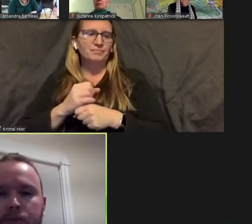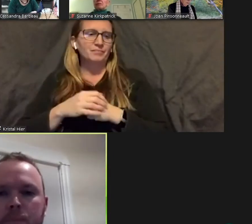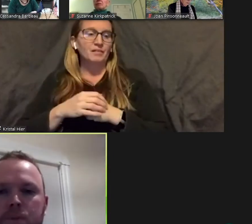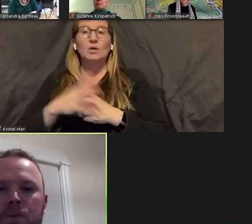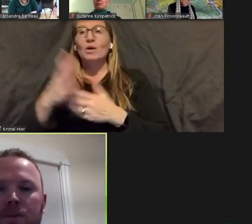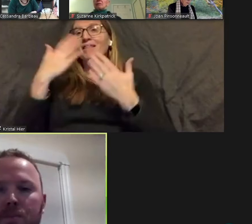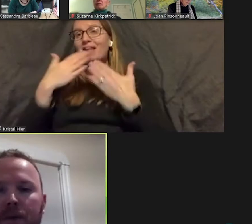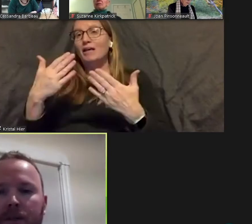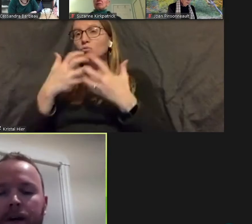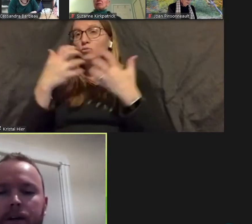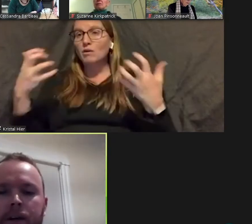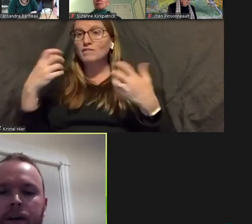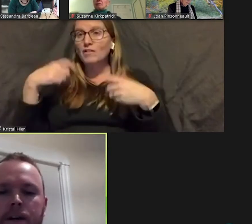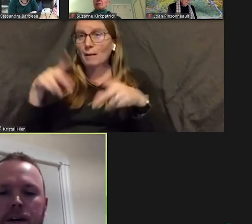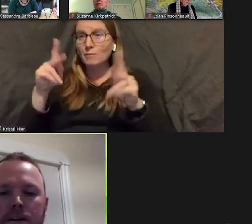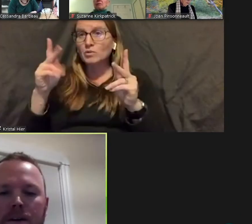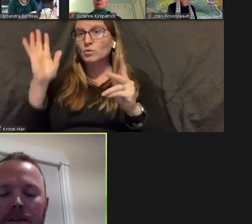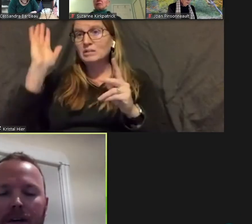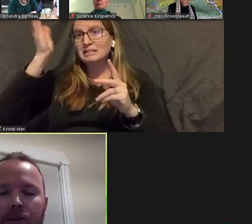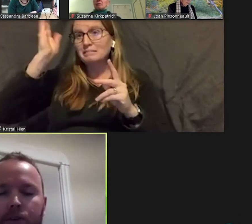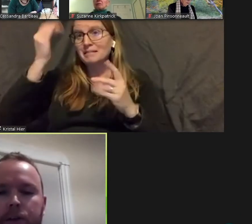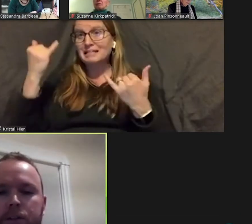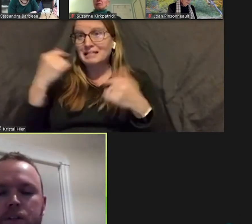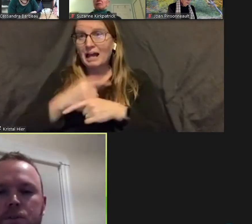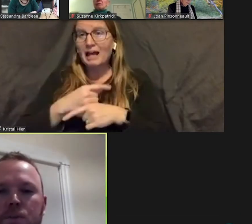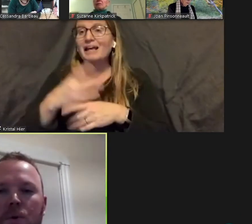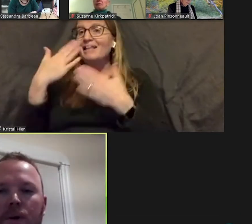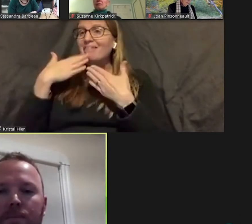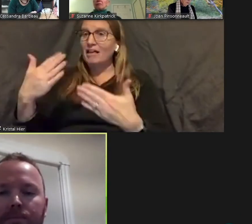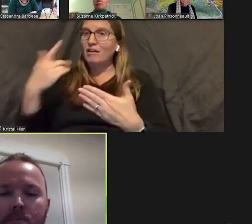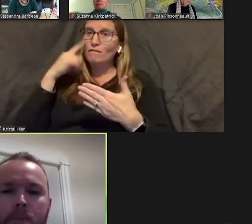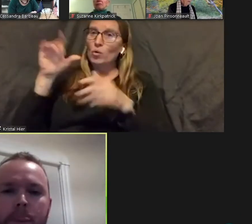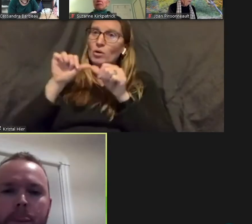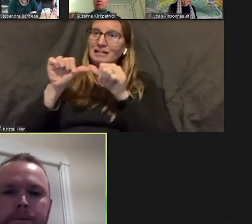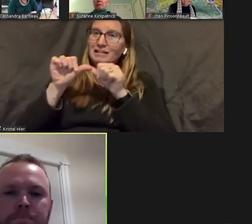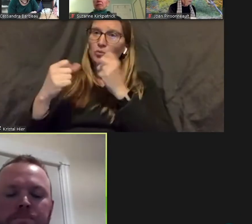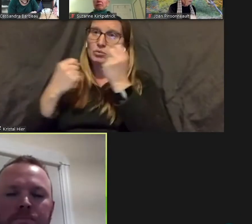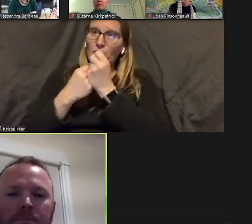you so much for the opportunity to speak tonight, and thank you for your continued support.